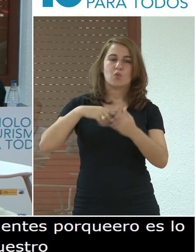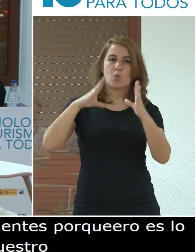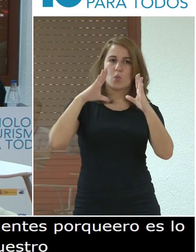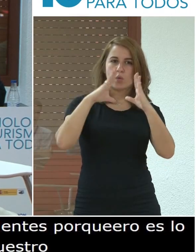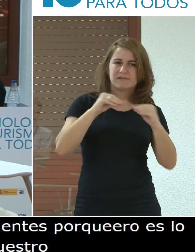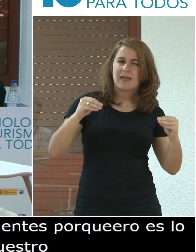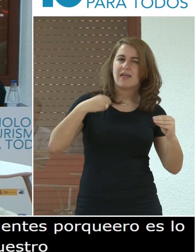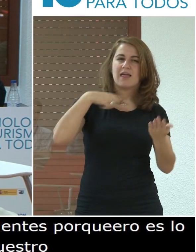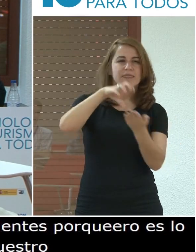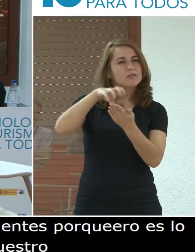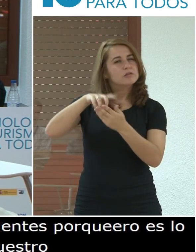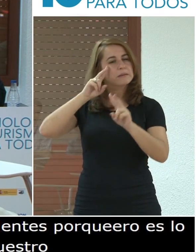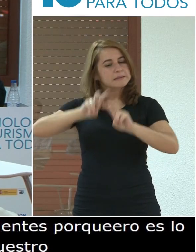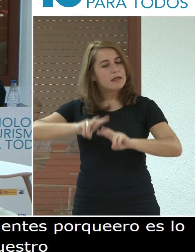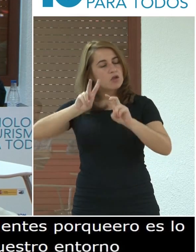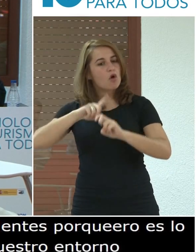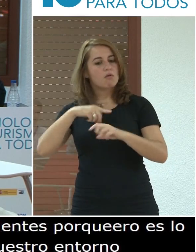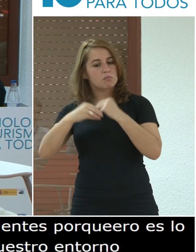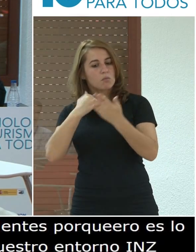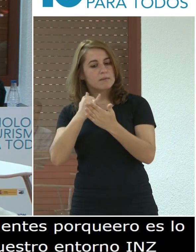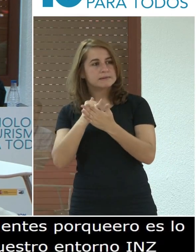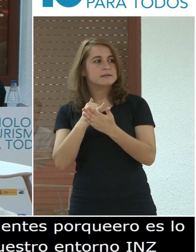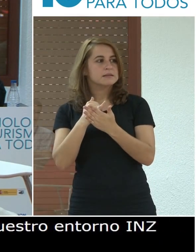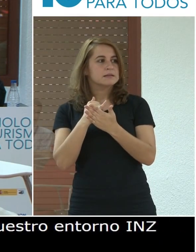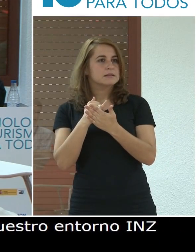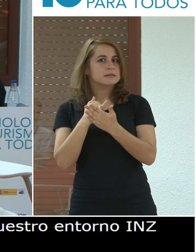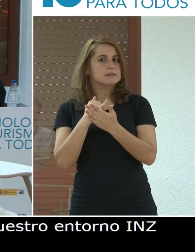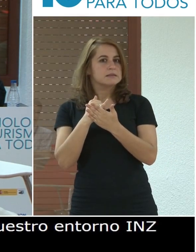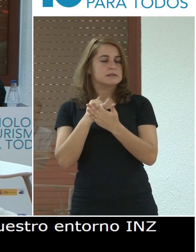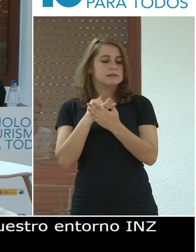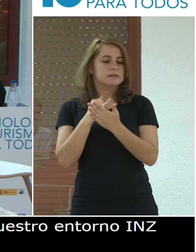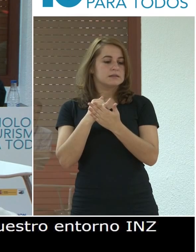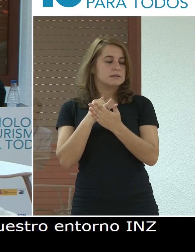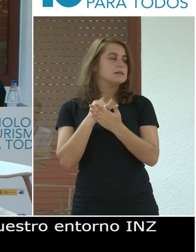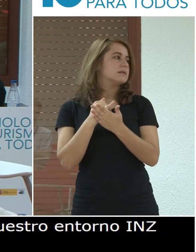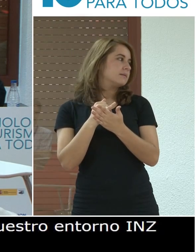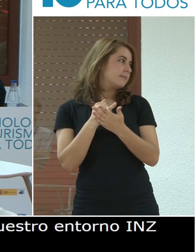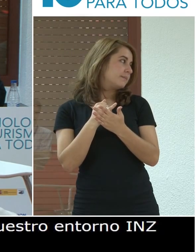when we collaborate with universities and investigation centers,